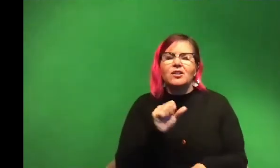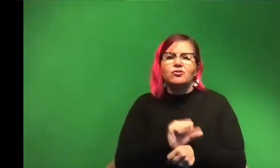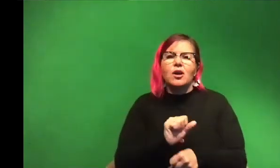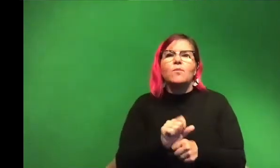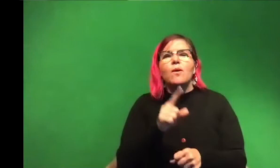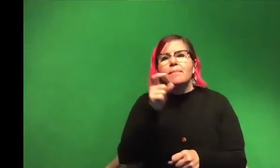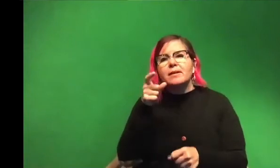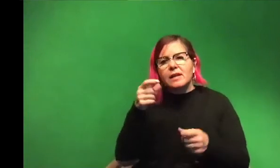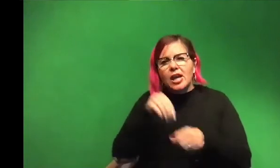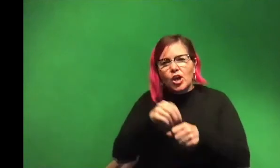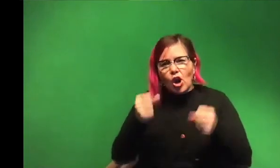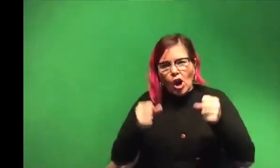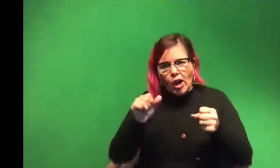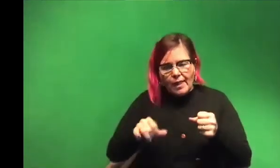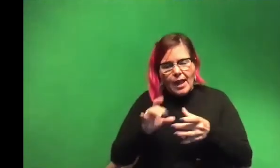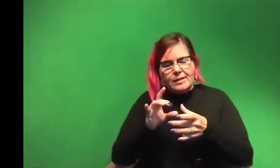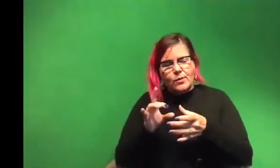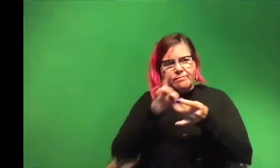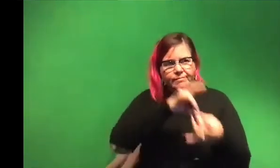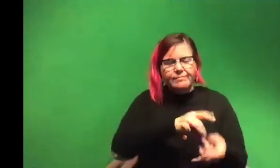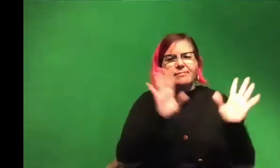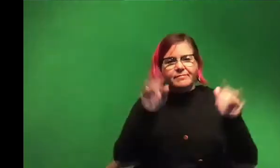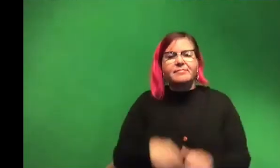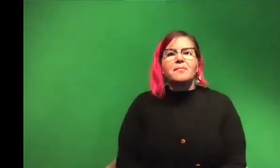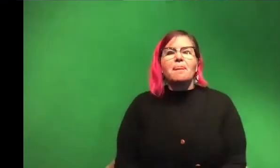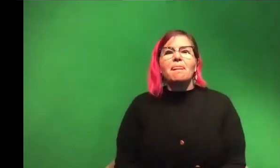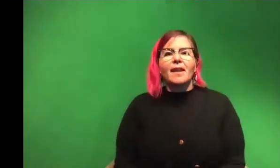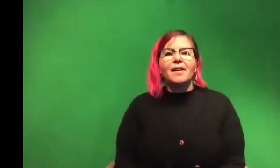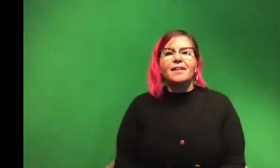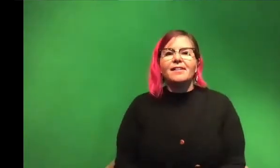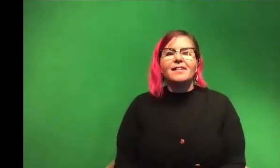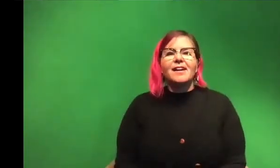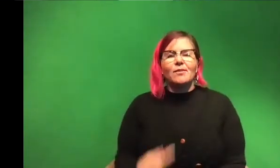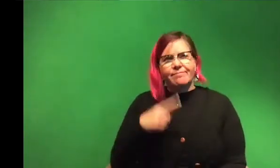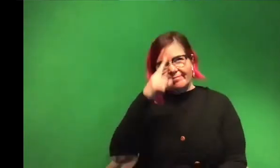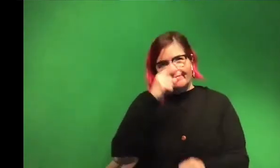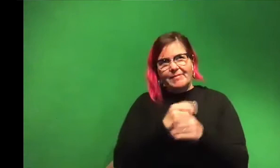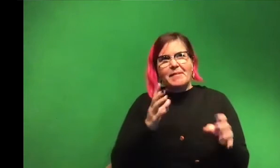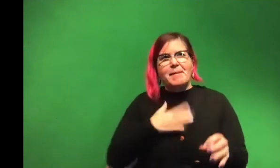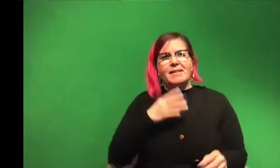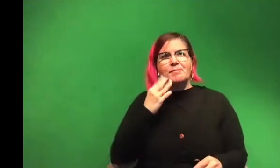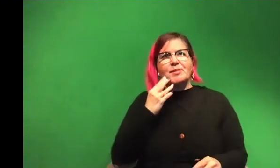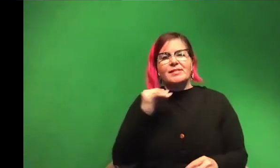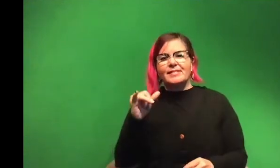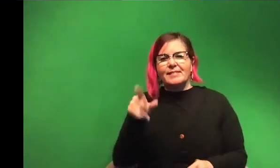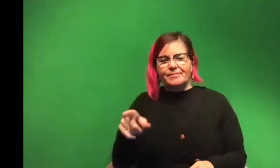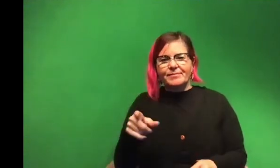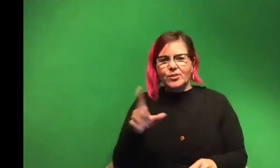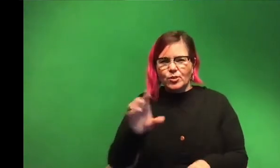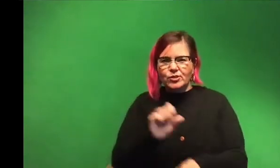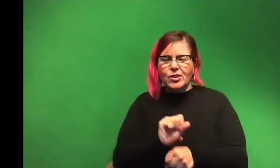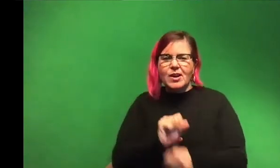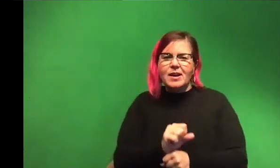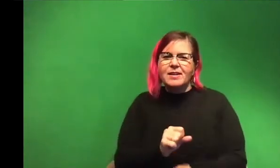were in a car, that's how I got into this. So yeah, we would be like, I was just thinking about that experience while I was thinking about your job.